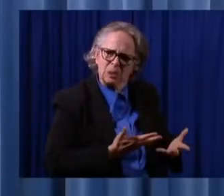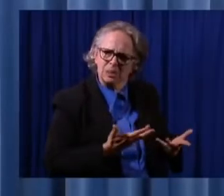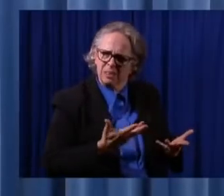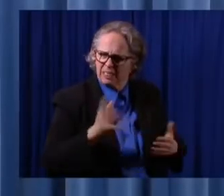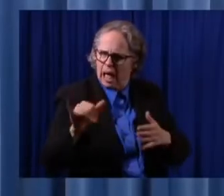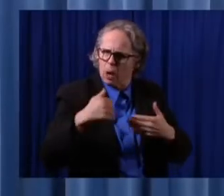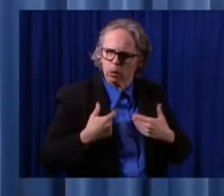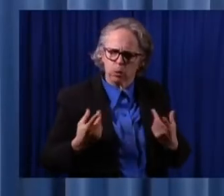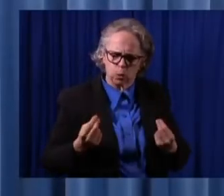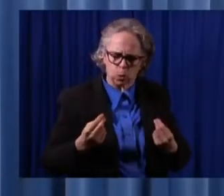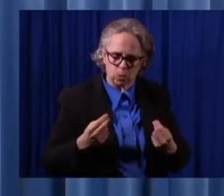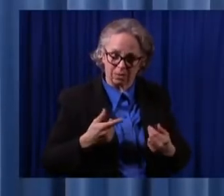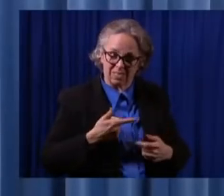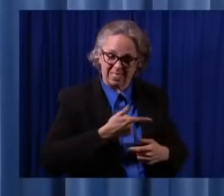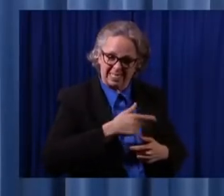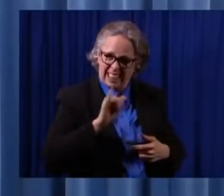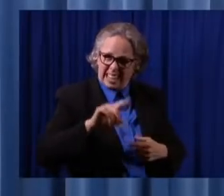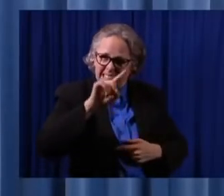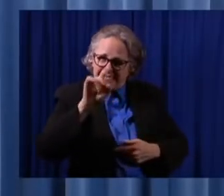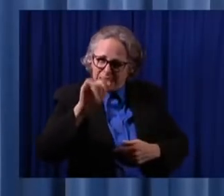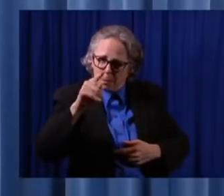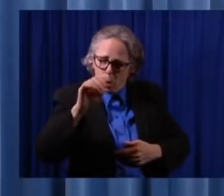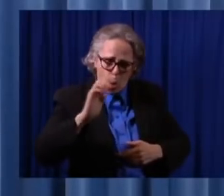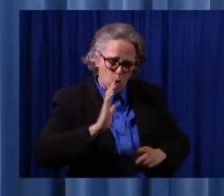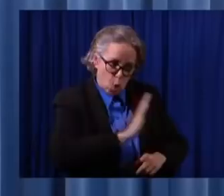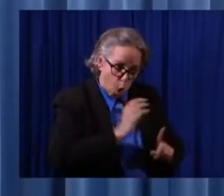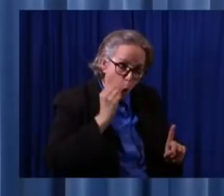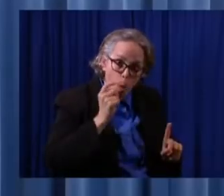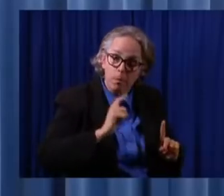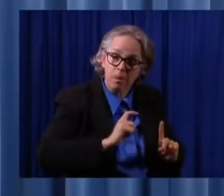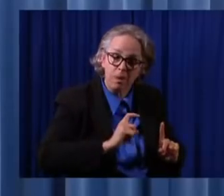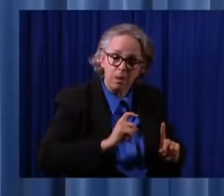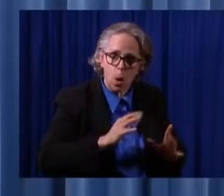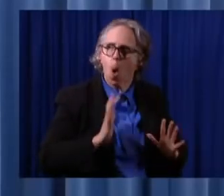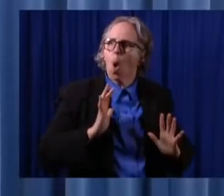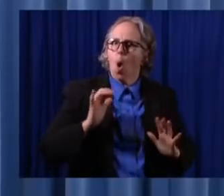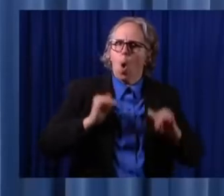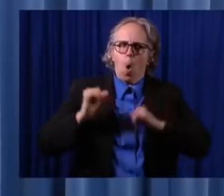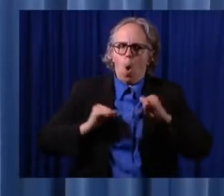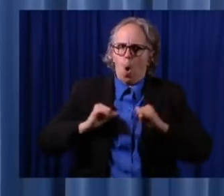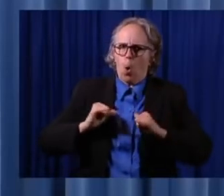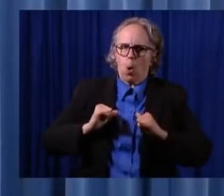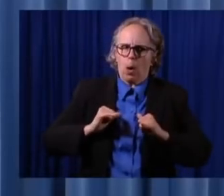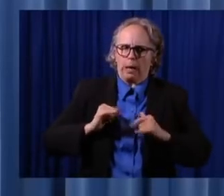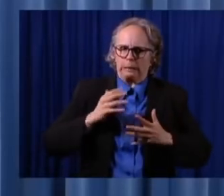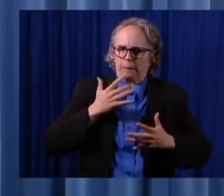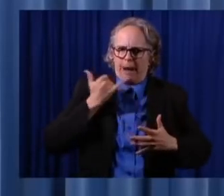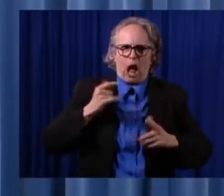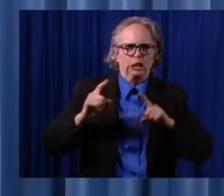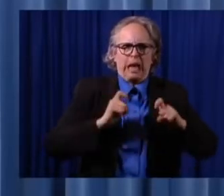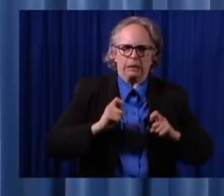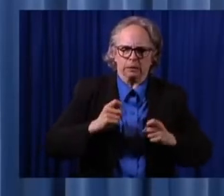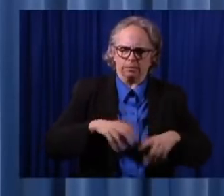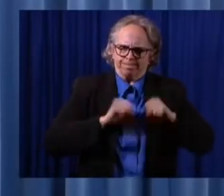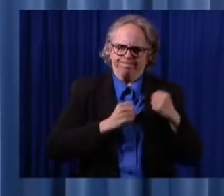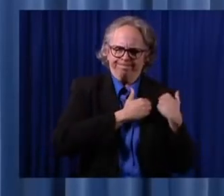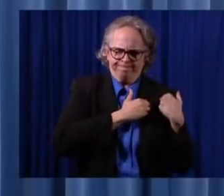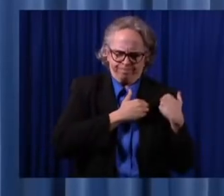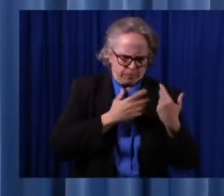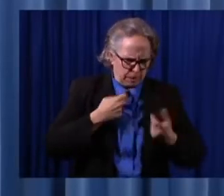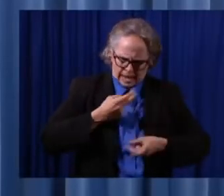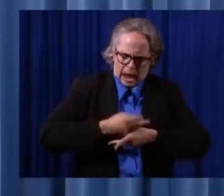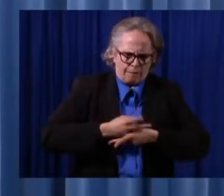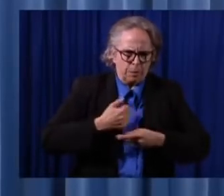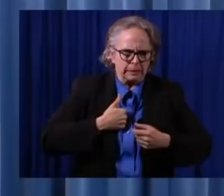code, that should be a warning to you, hey, I need to get a test. Second, I need to be careful. There's